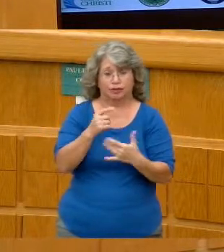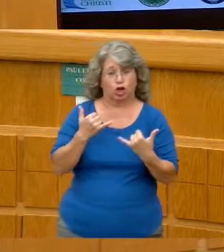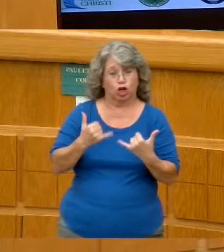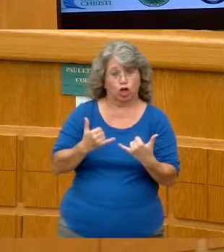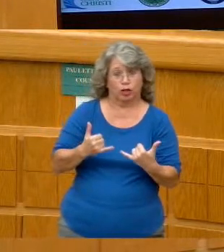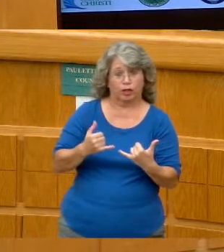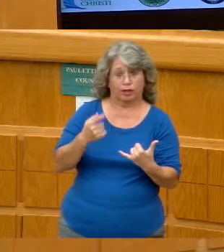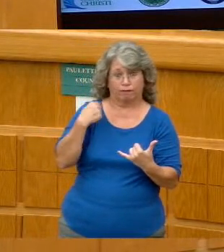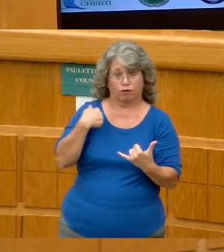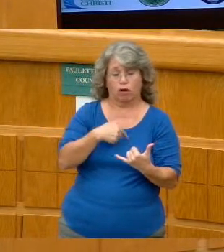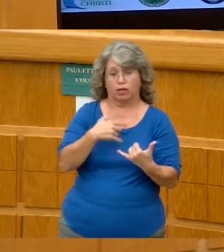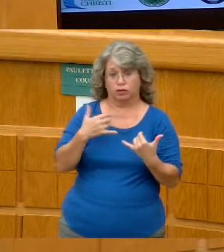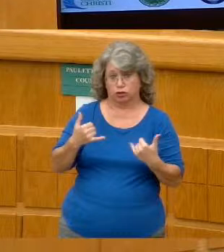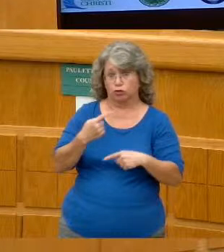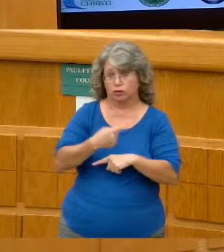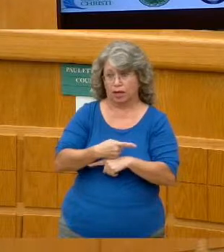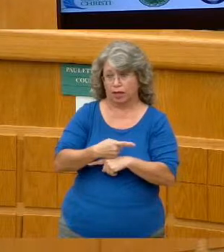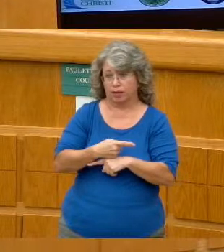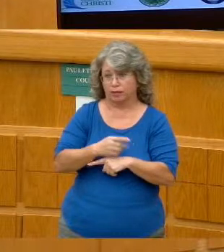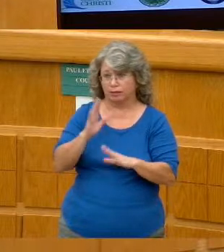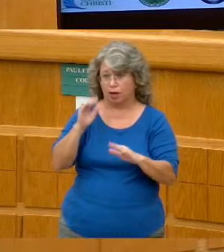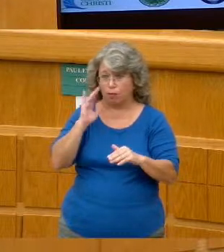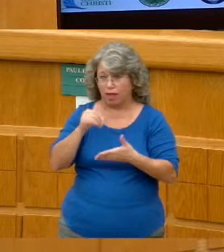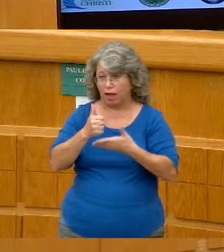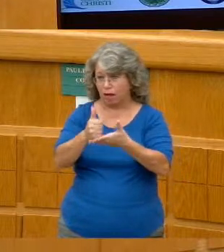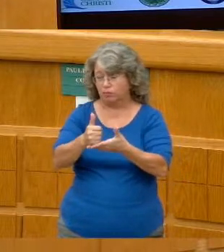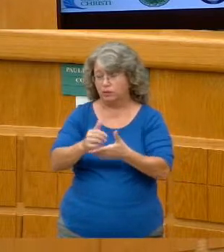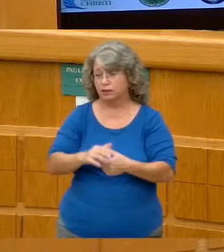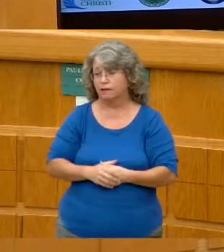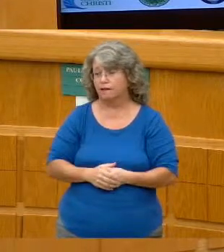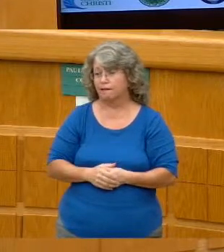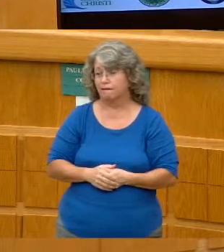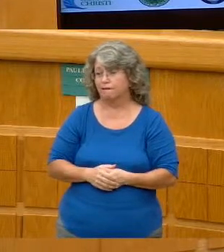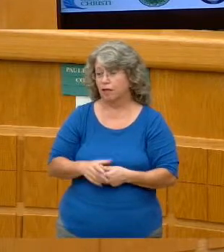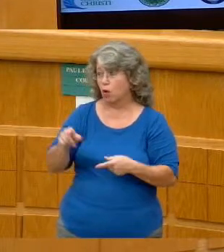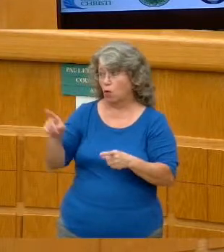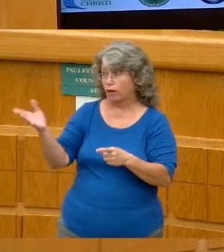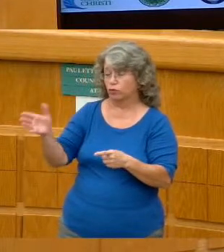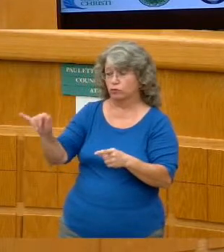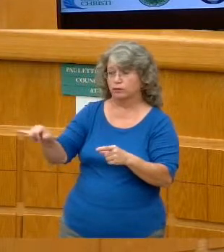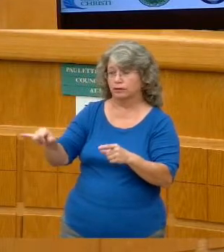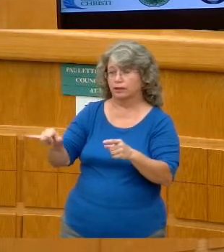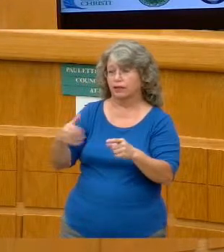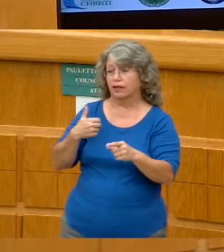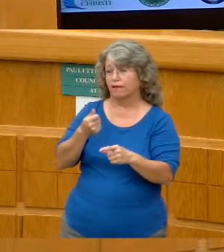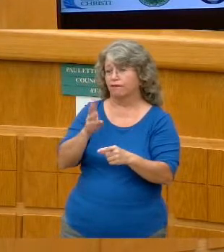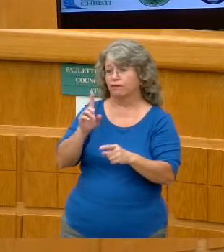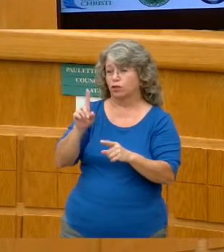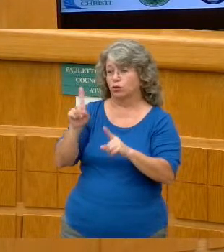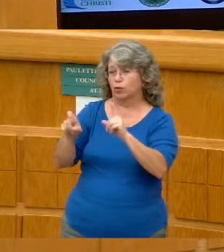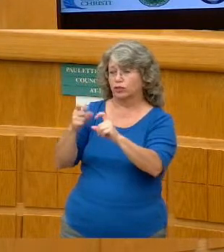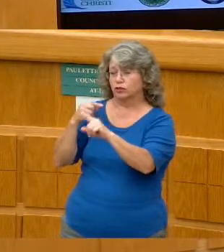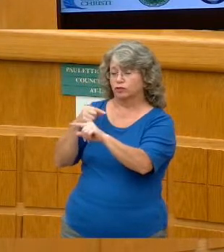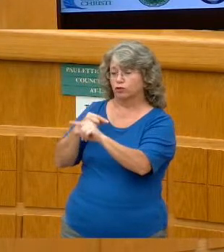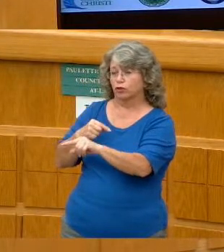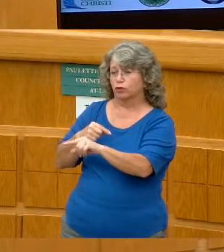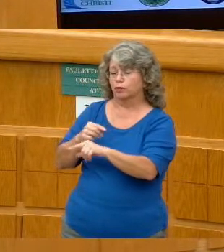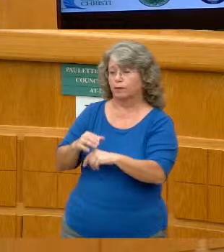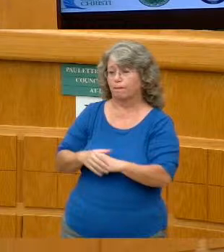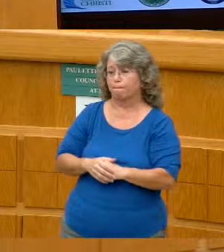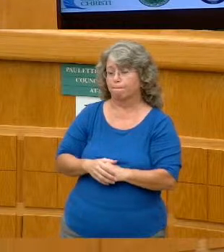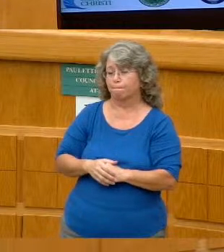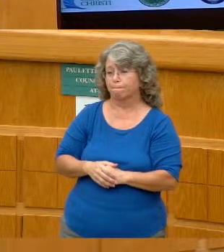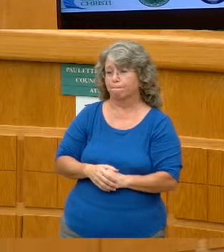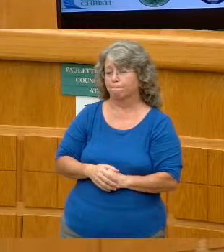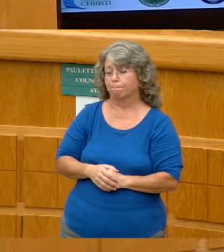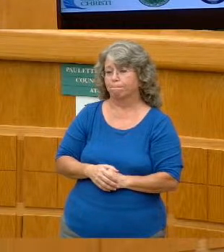us today. So if that helps. Yeah, and while you're still up here, there's a few questions that you may need to help answer as